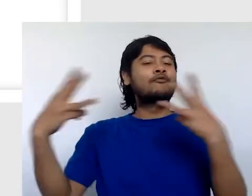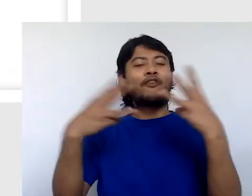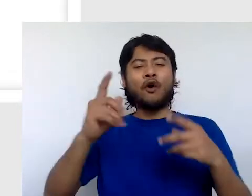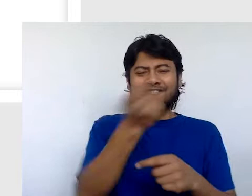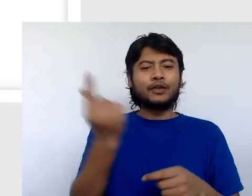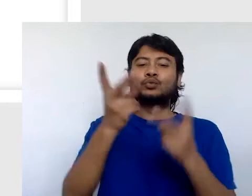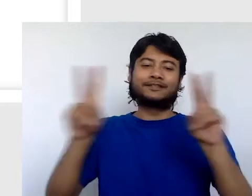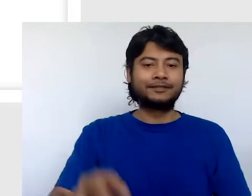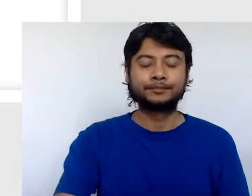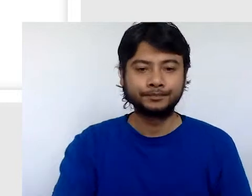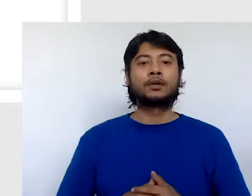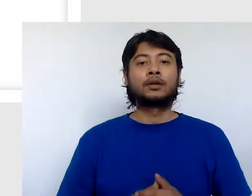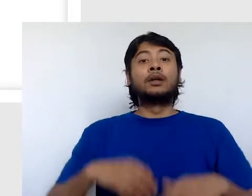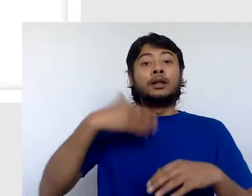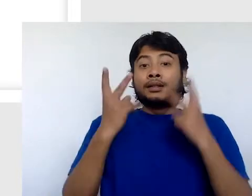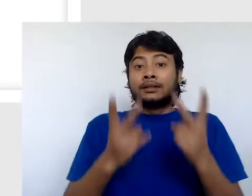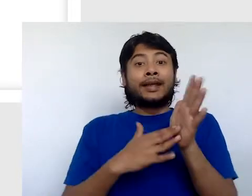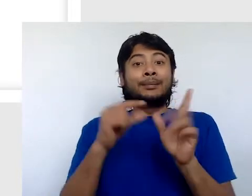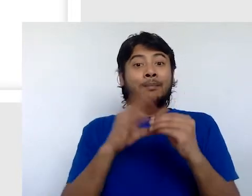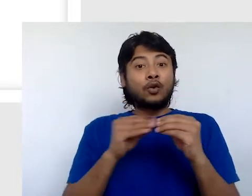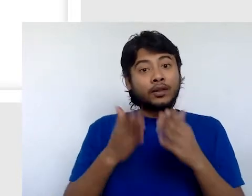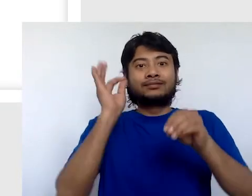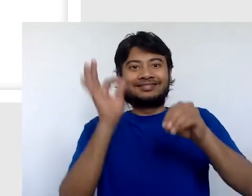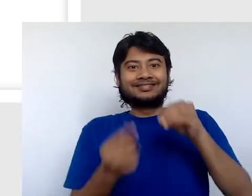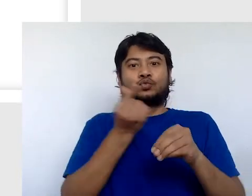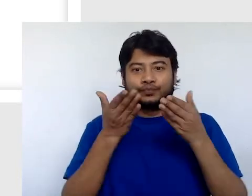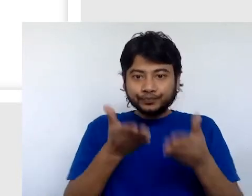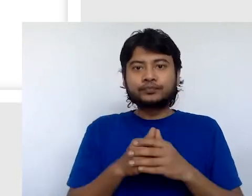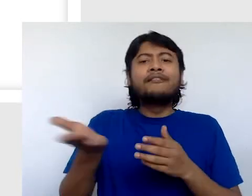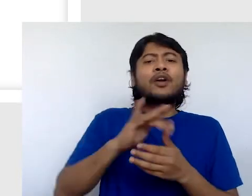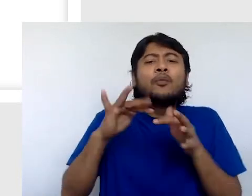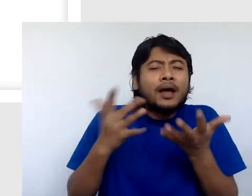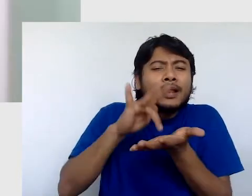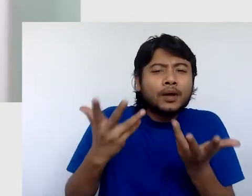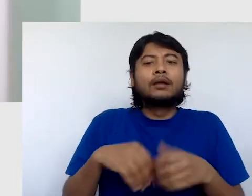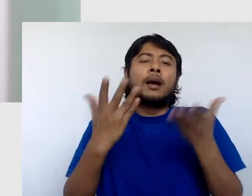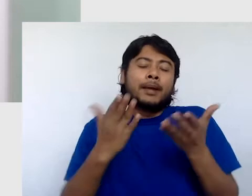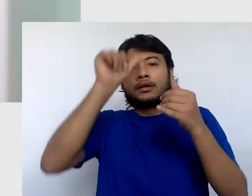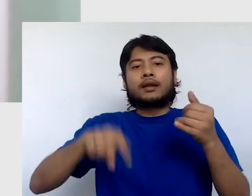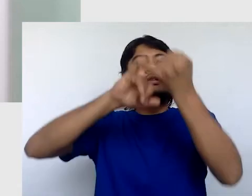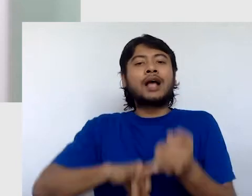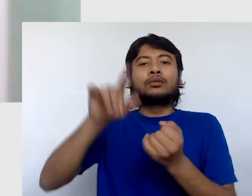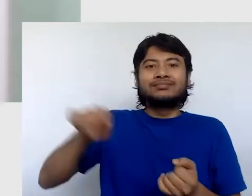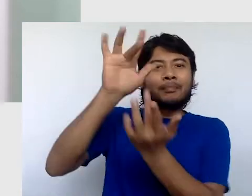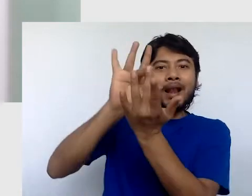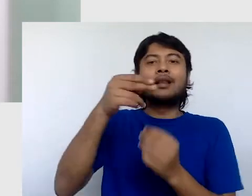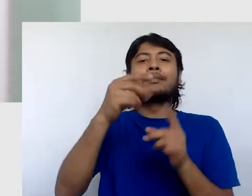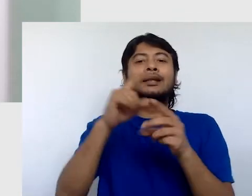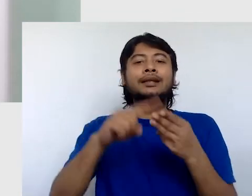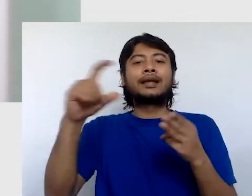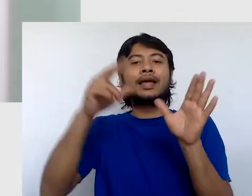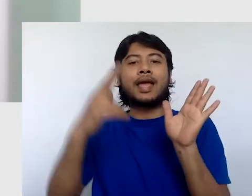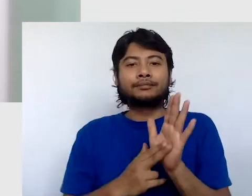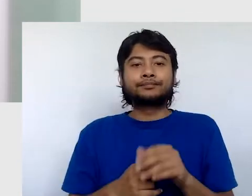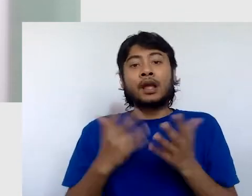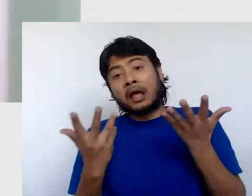fire striker from Map's collection. We are not exactly sure where it originates from, but we speculate that it is perhaps